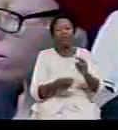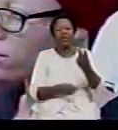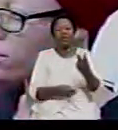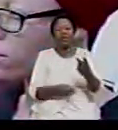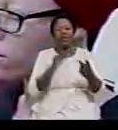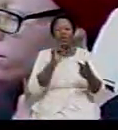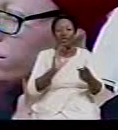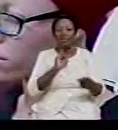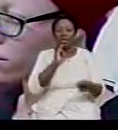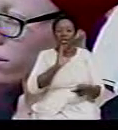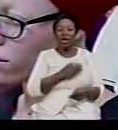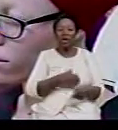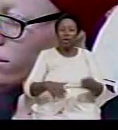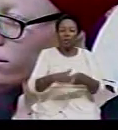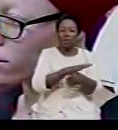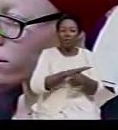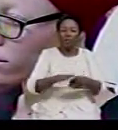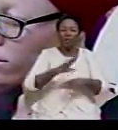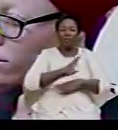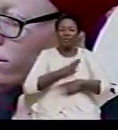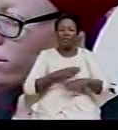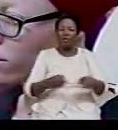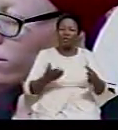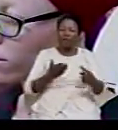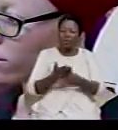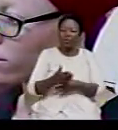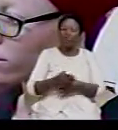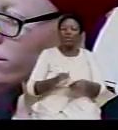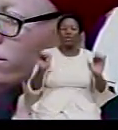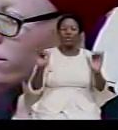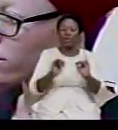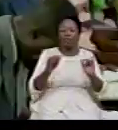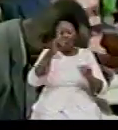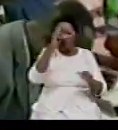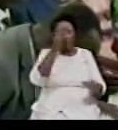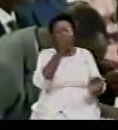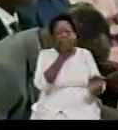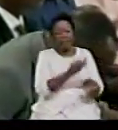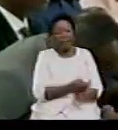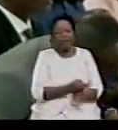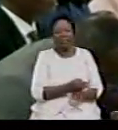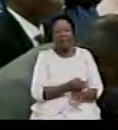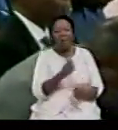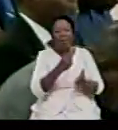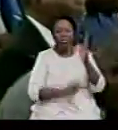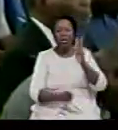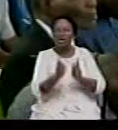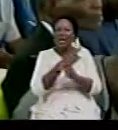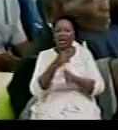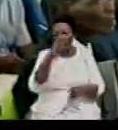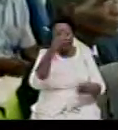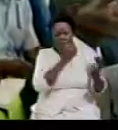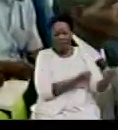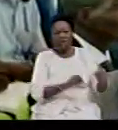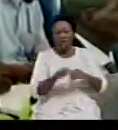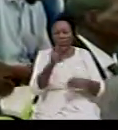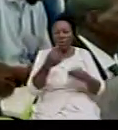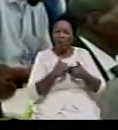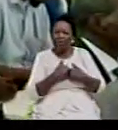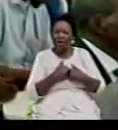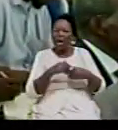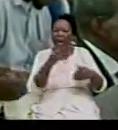full satisfaction through similar faith. What kind of faith did they have? How did